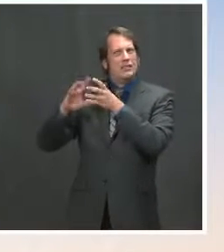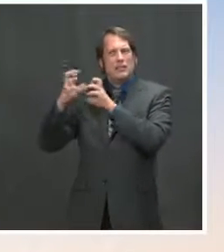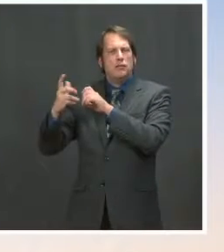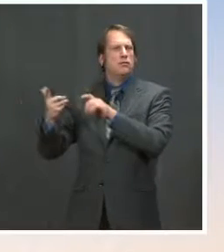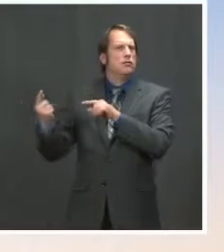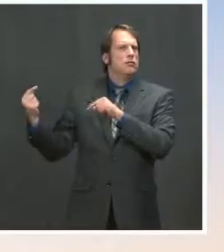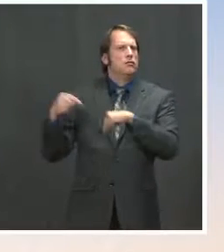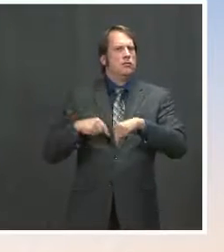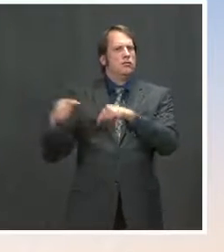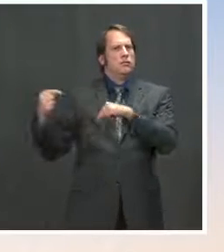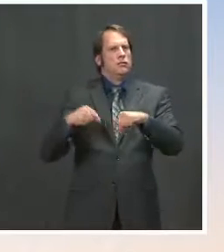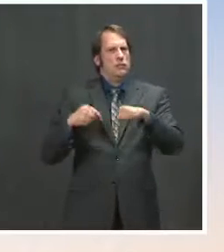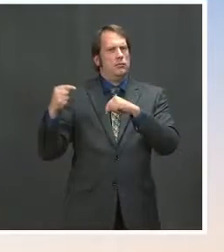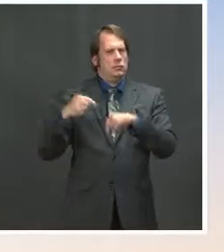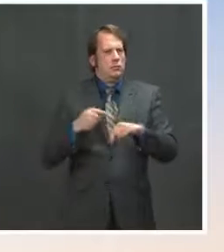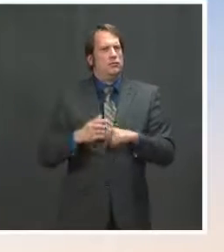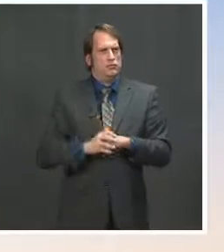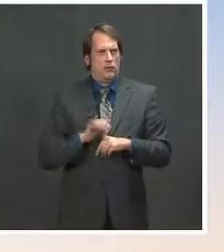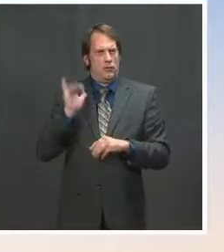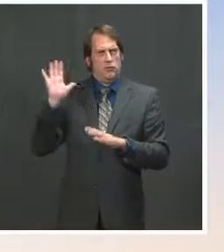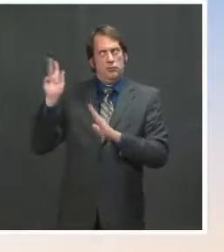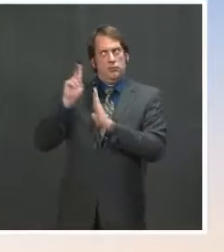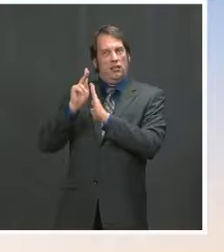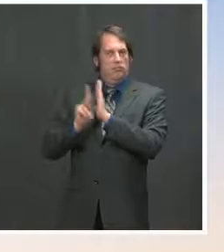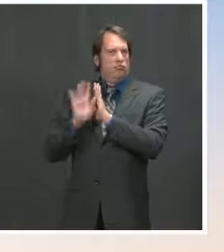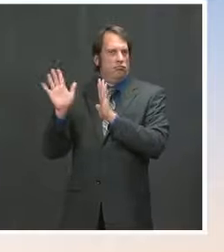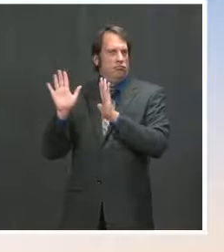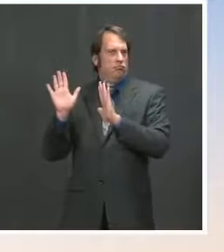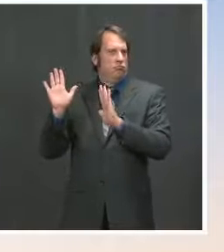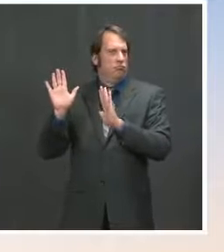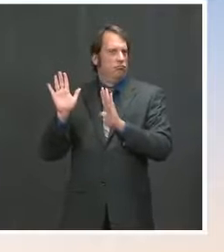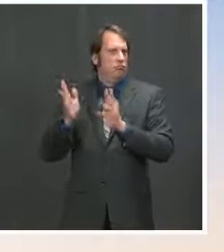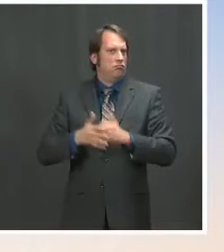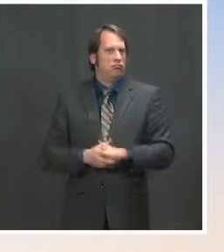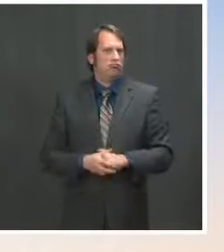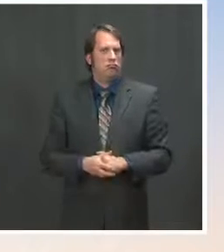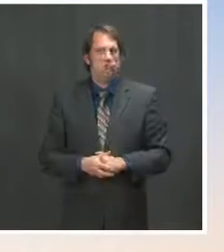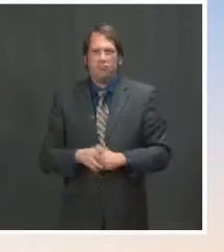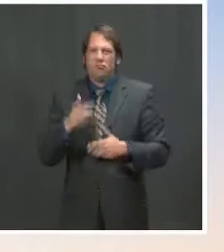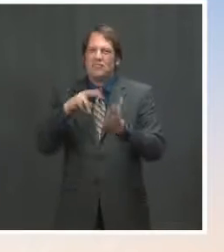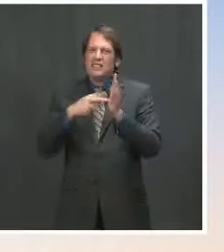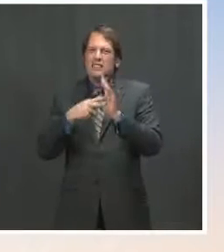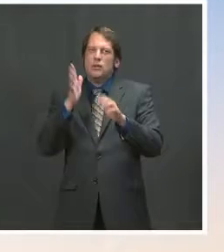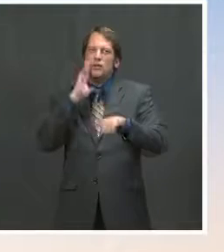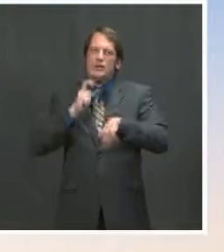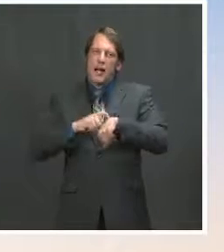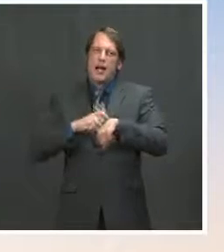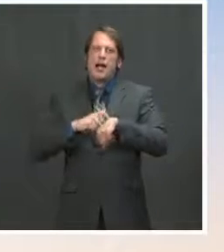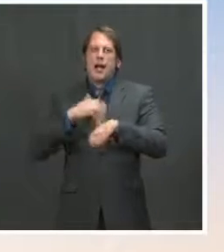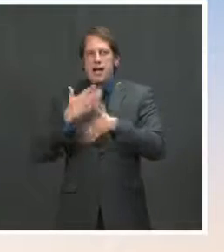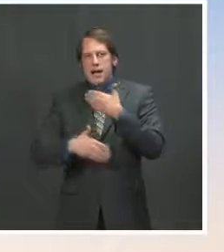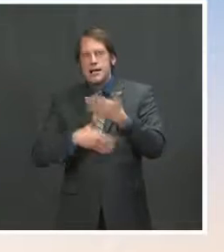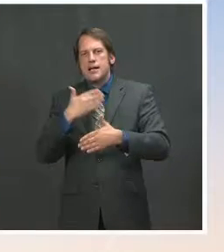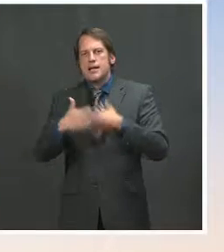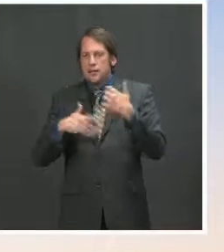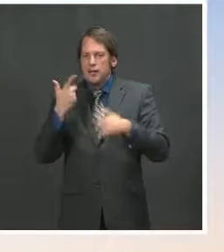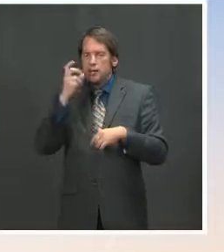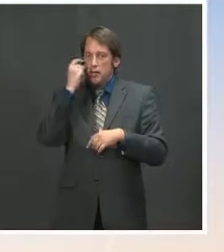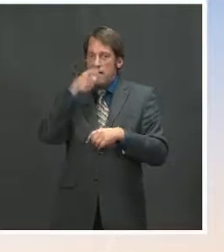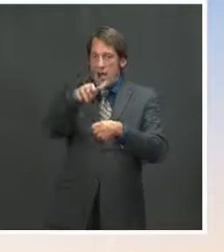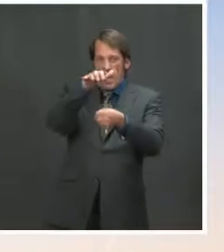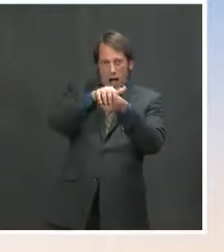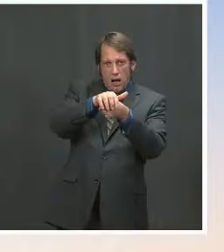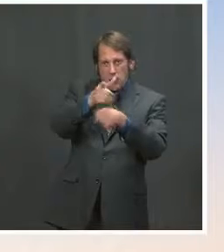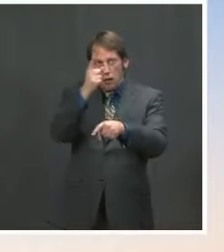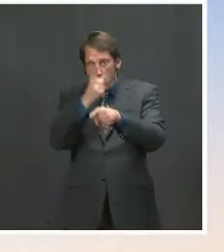be his policy. But sometimes it takes a little bit of time to lift up the hood, kick around the tires, and see what the big problems are. And he